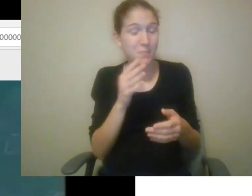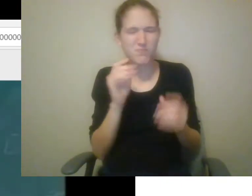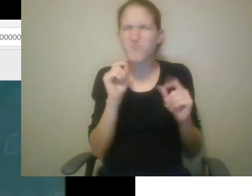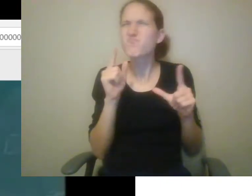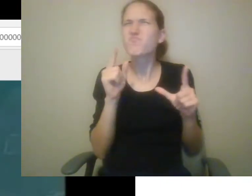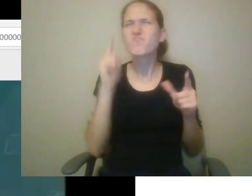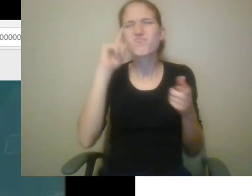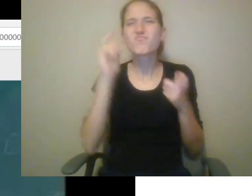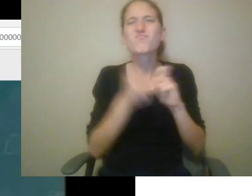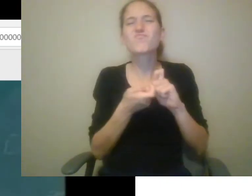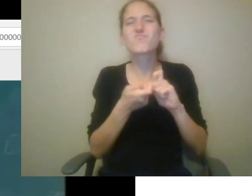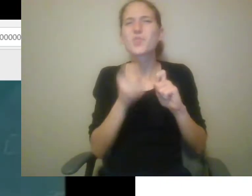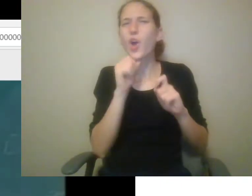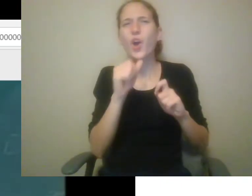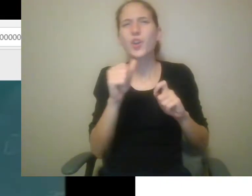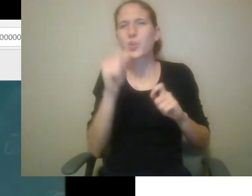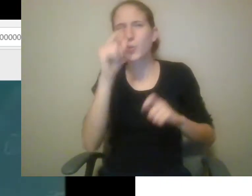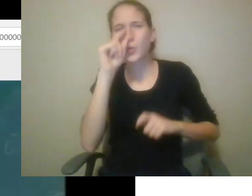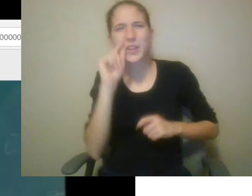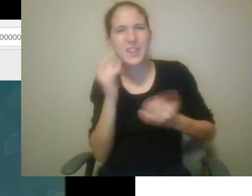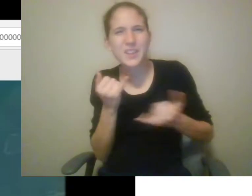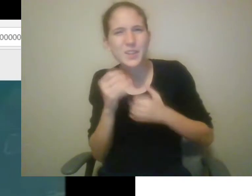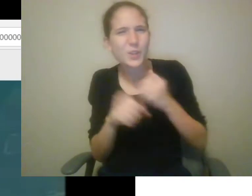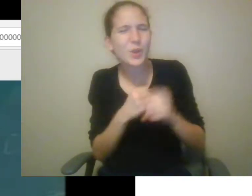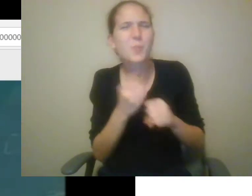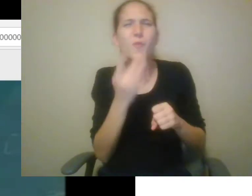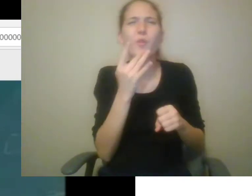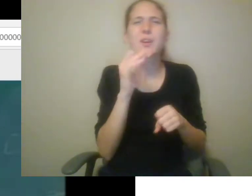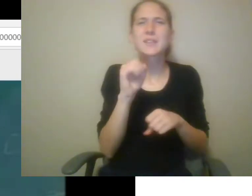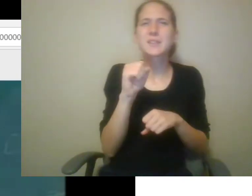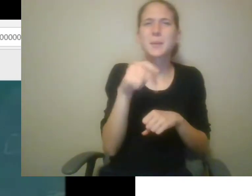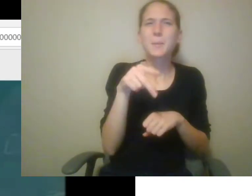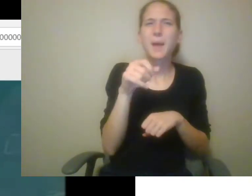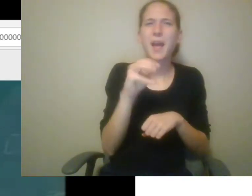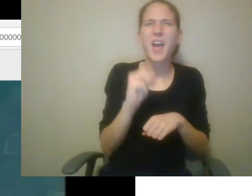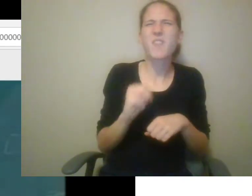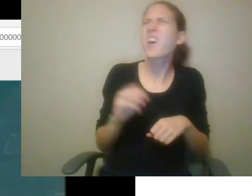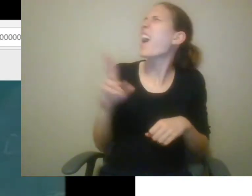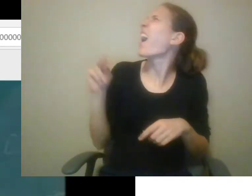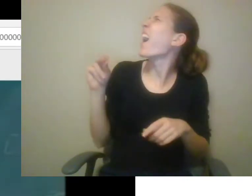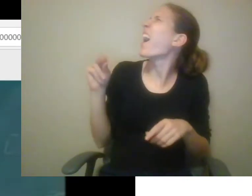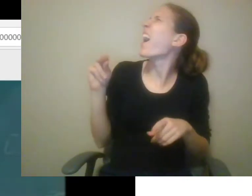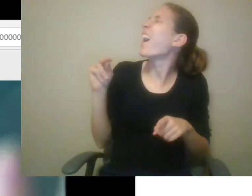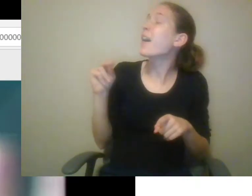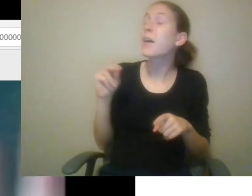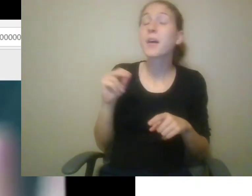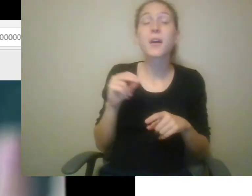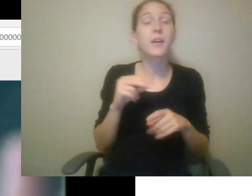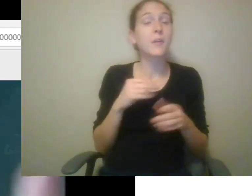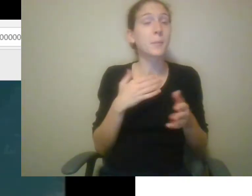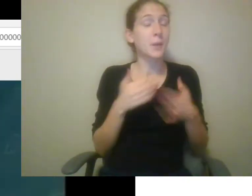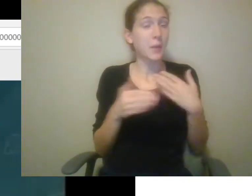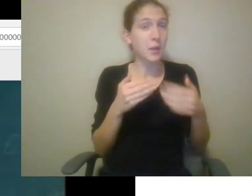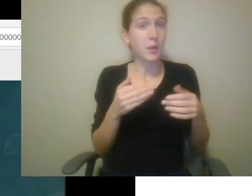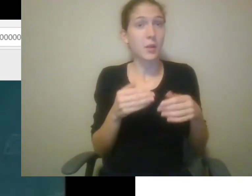How did you know? How could you still know? How could you still be sure that you were having turkey for dinner?